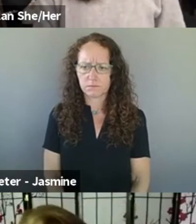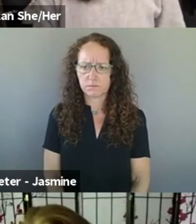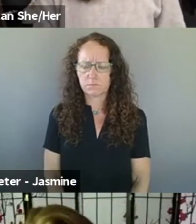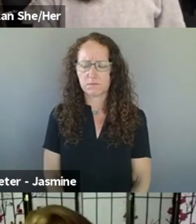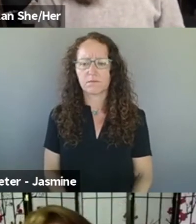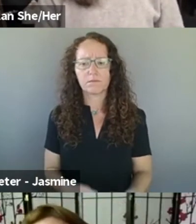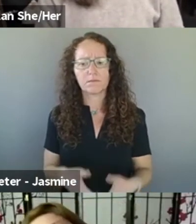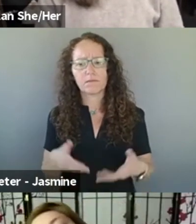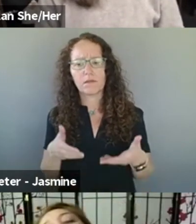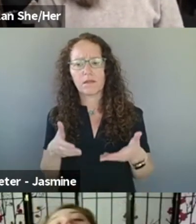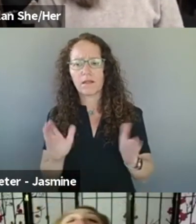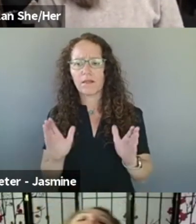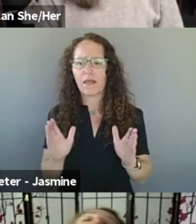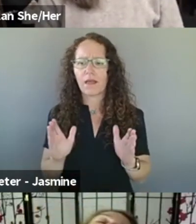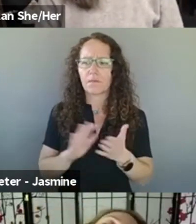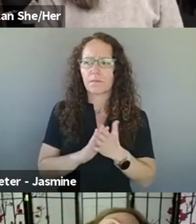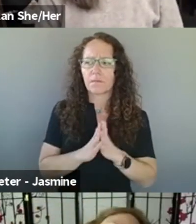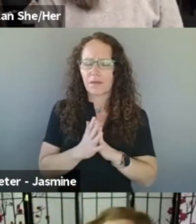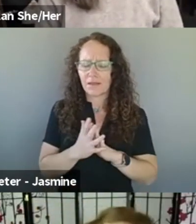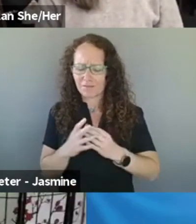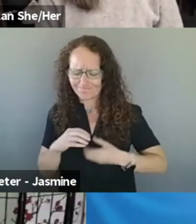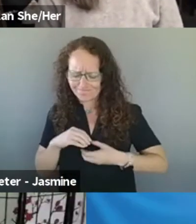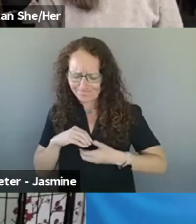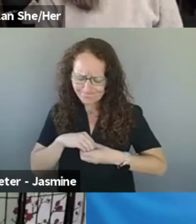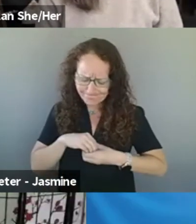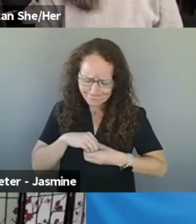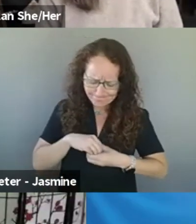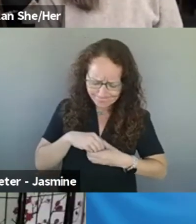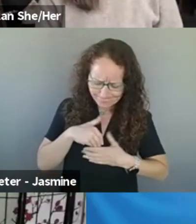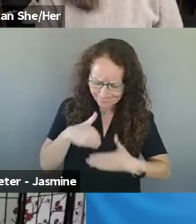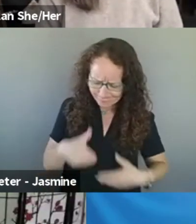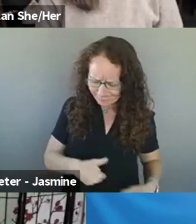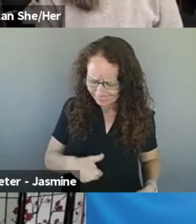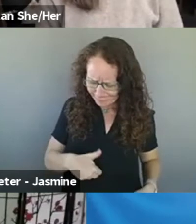Allow it to feel primal.